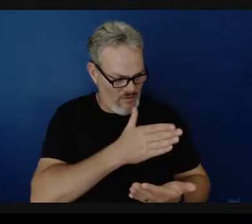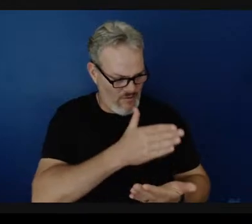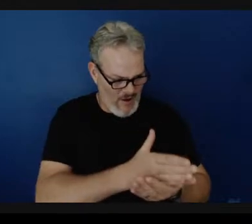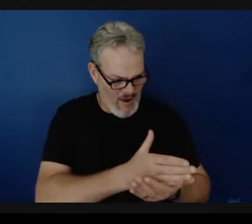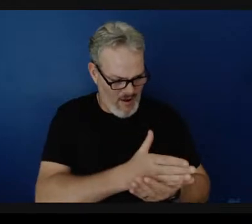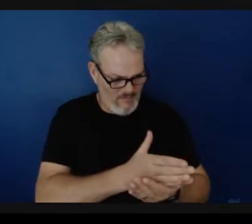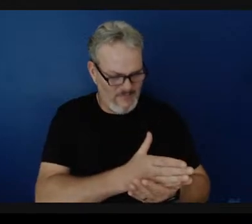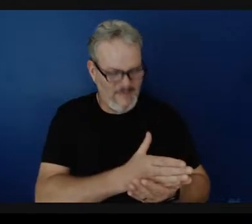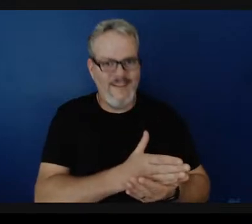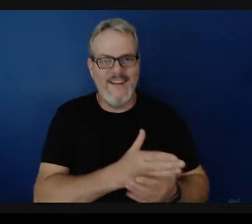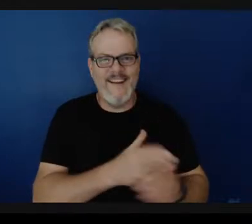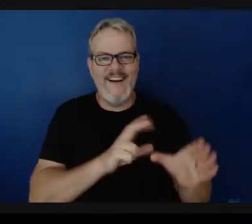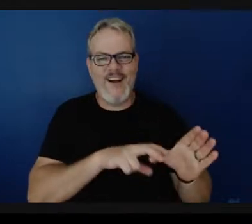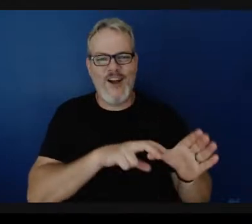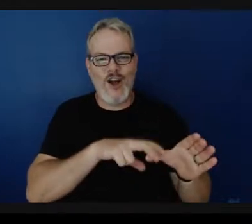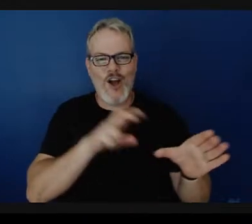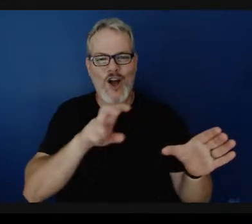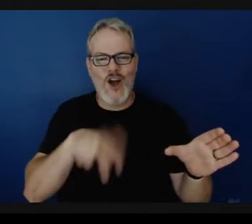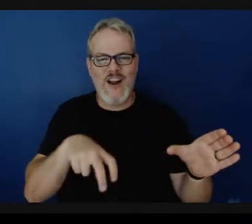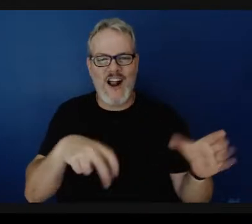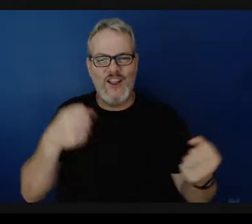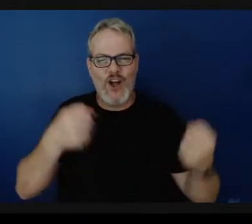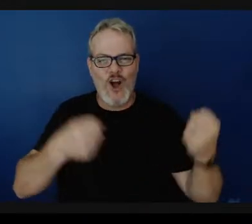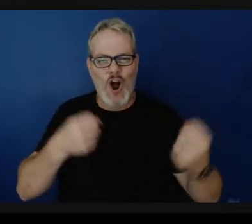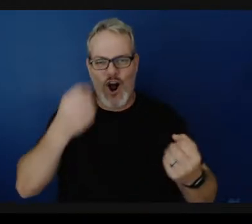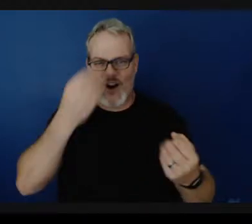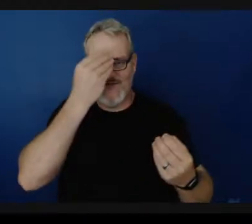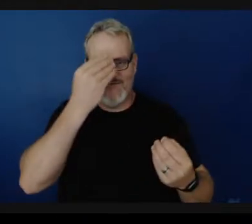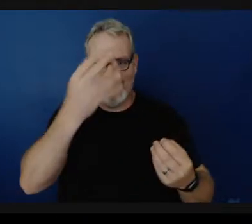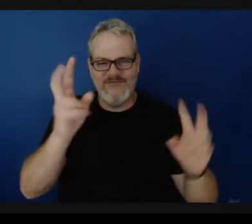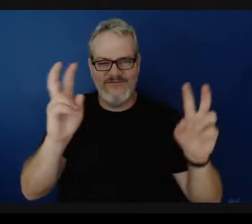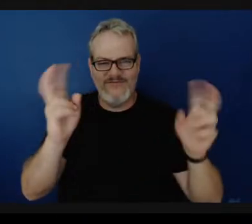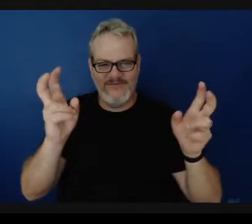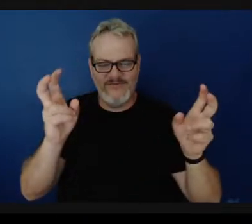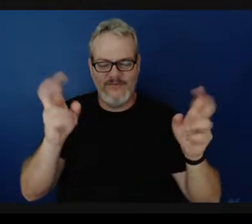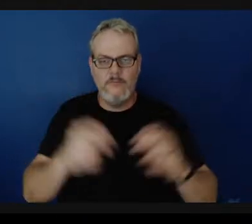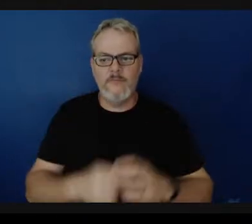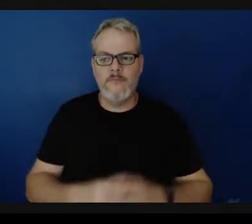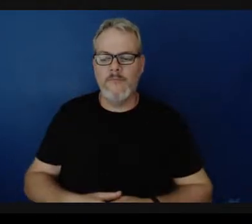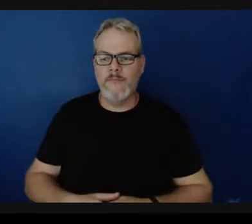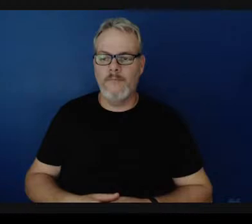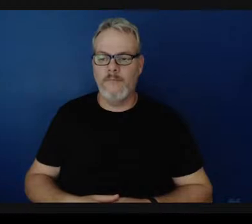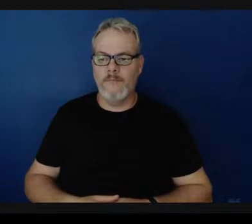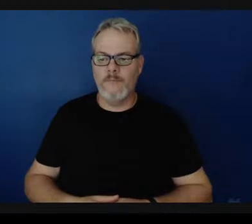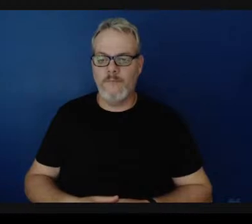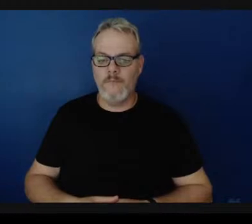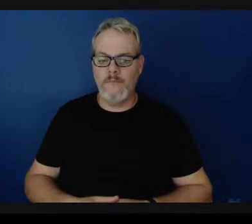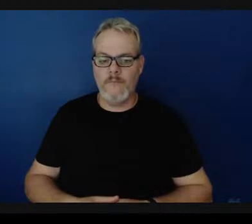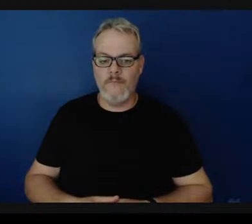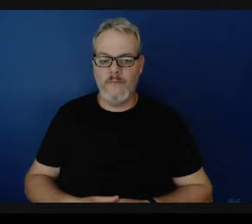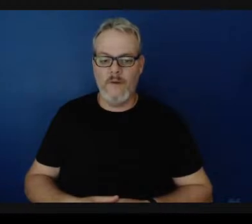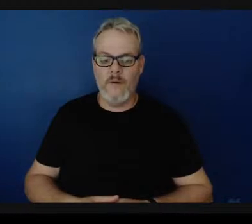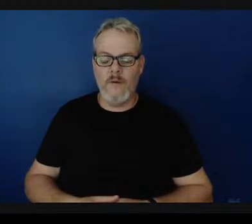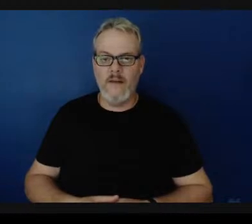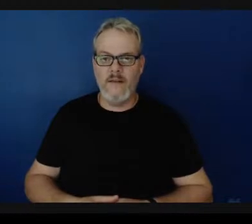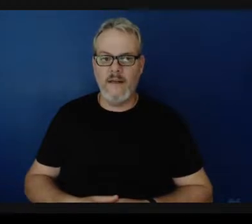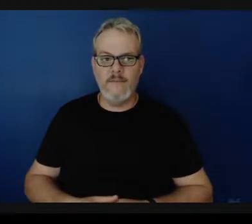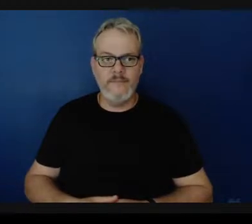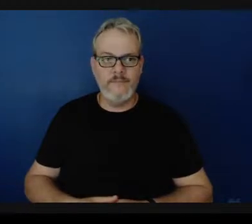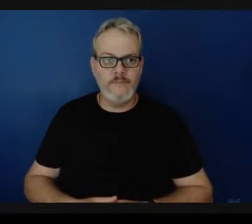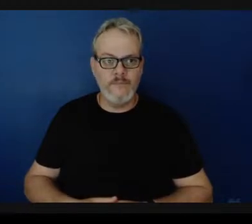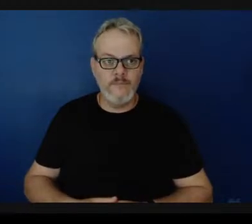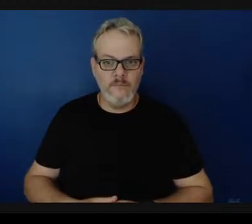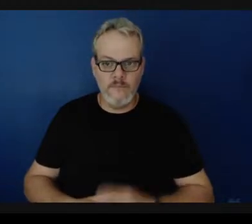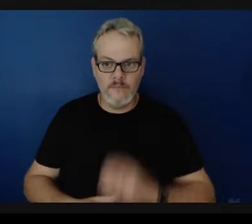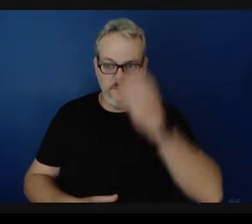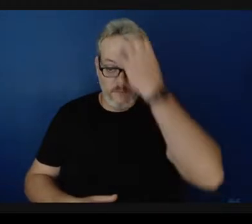the car, so to speak. And so now Kilauea can be the one in charge again. And so that's, I'll play that for you guys one more time. It goes kind of